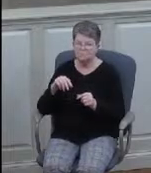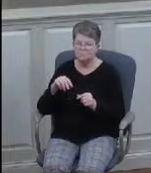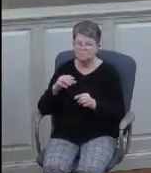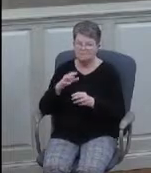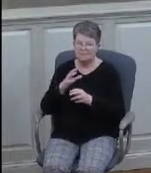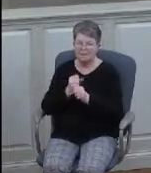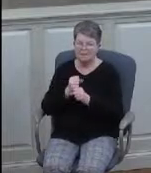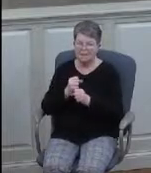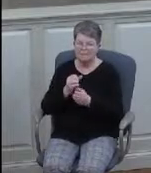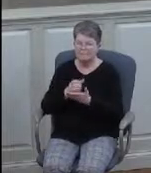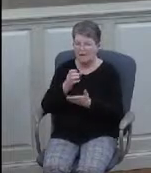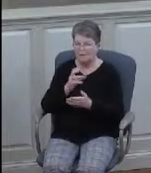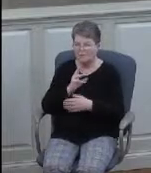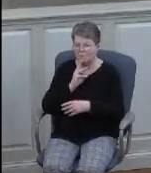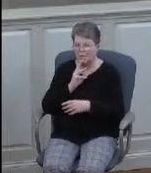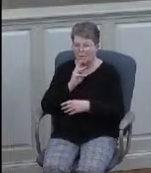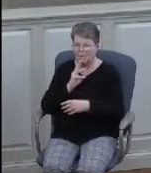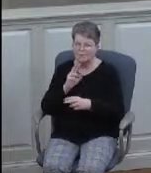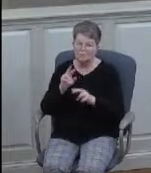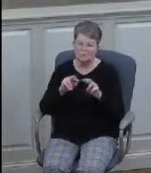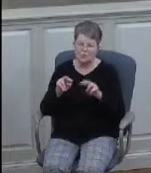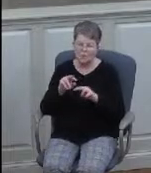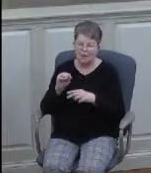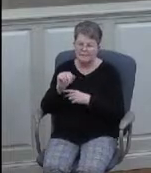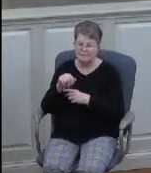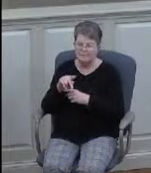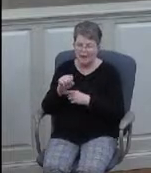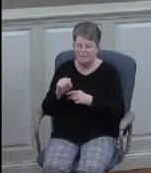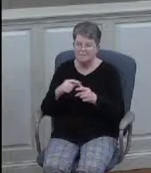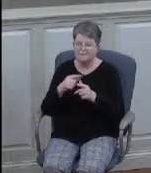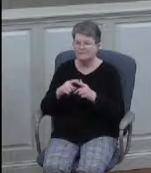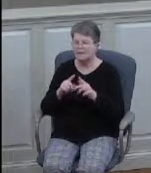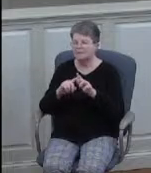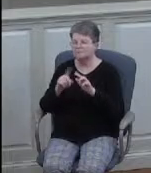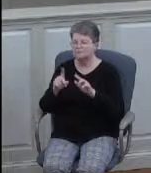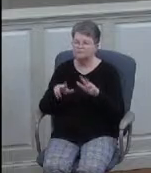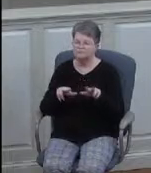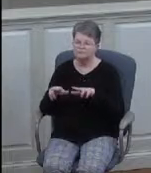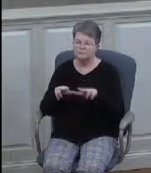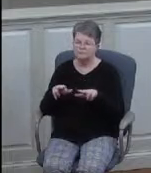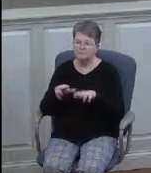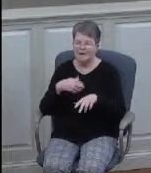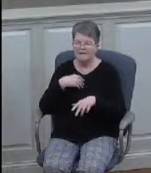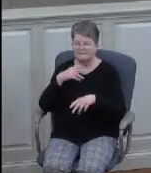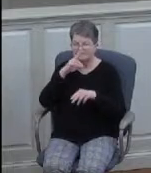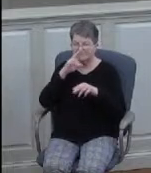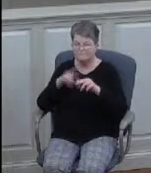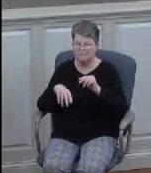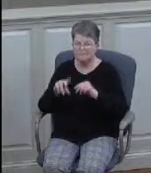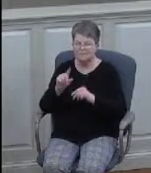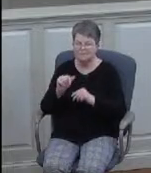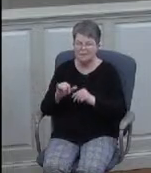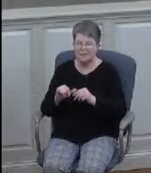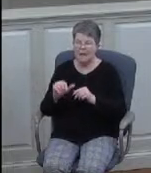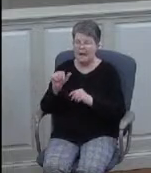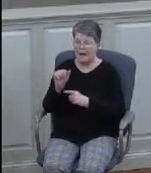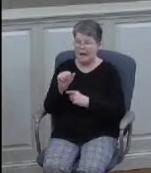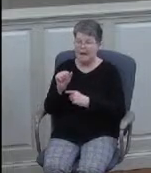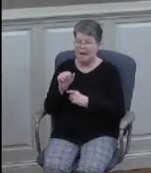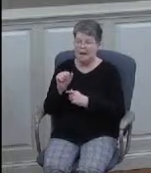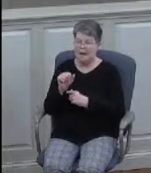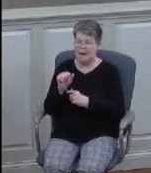get a bottle of water and look at the maps and take off and have a fun day. And A would be